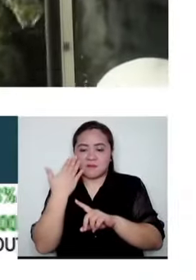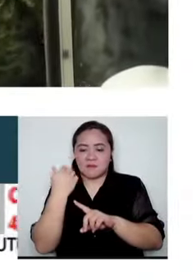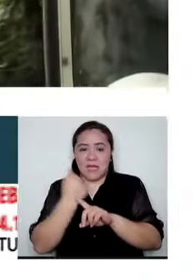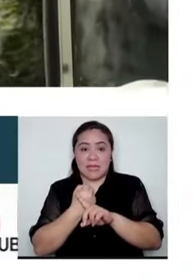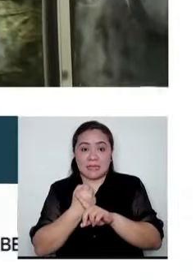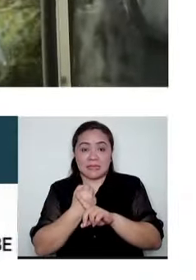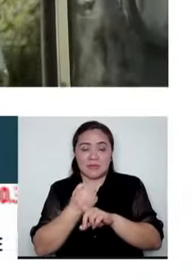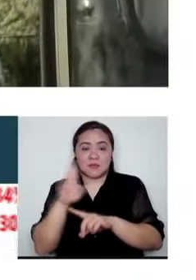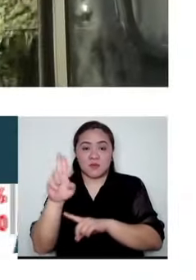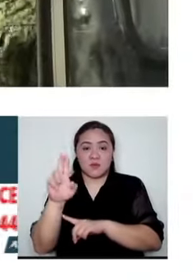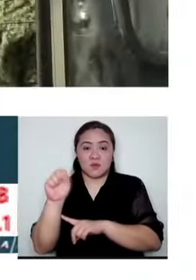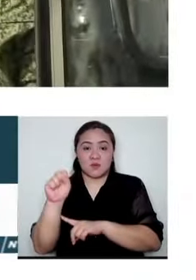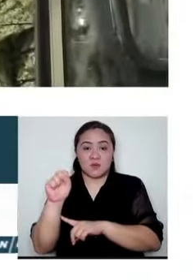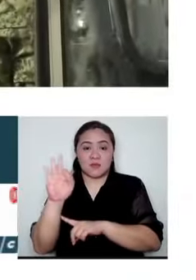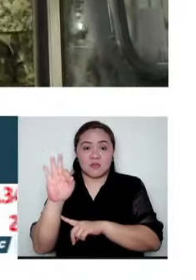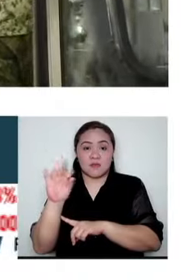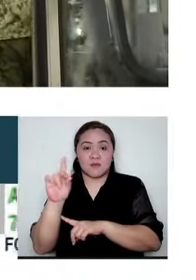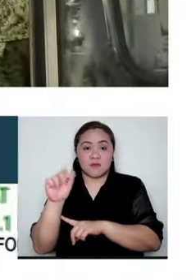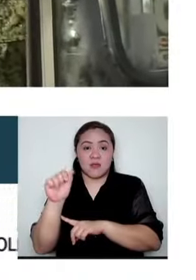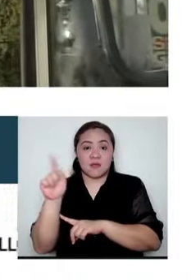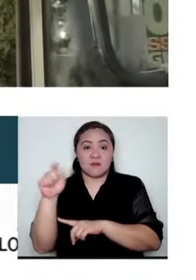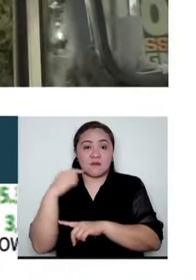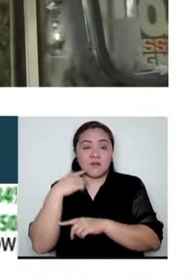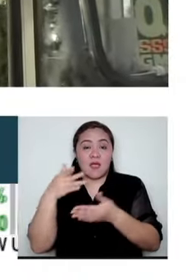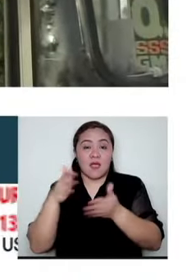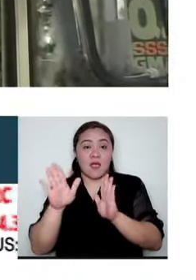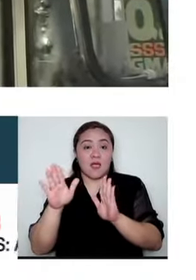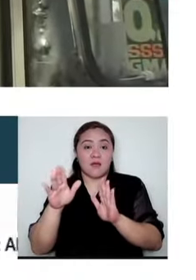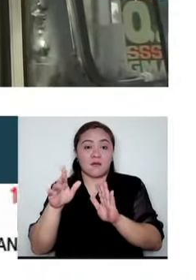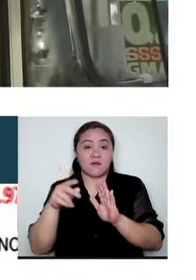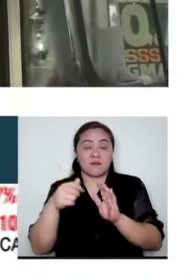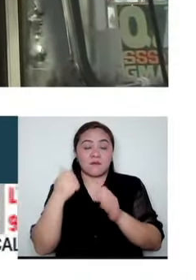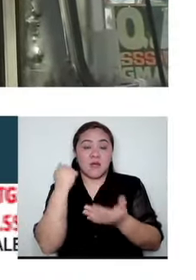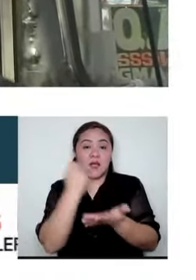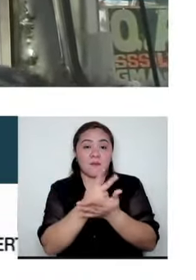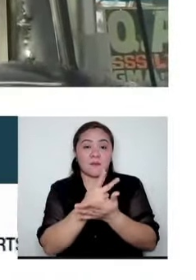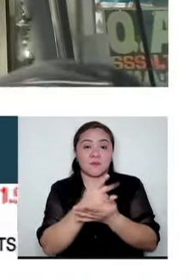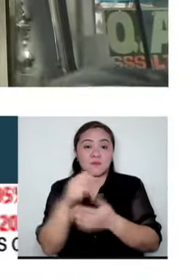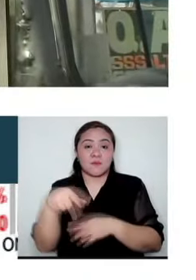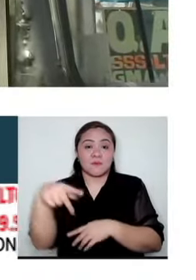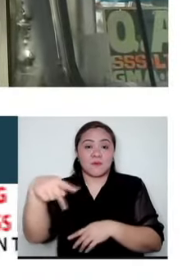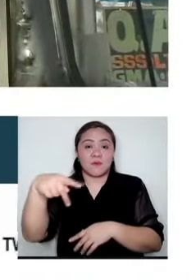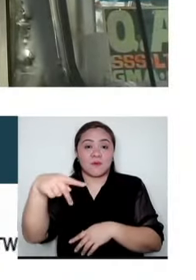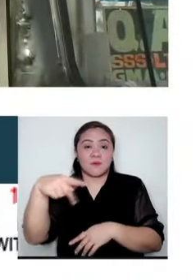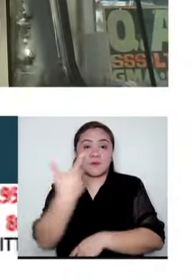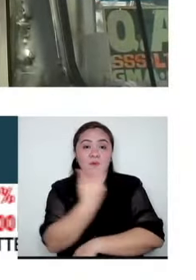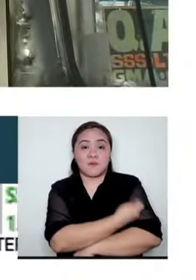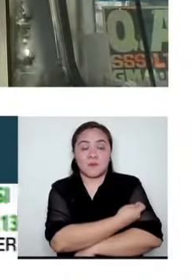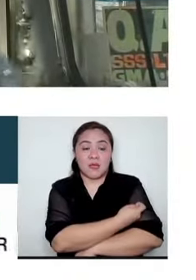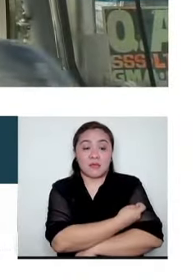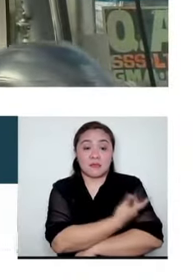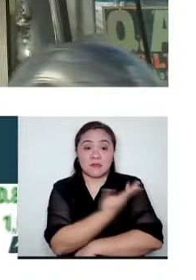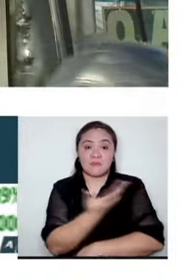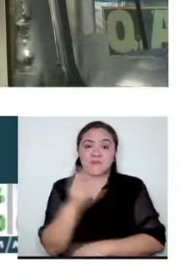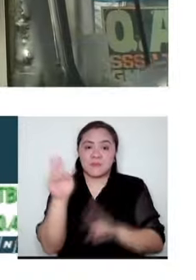FDA will approve Pfizer, not just for an EUA, but full approval. That